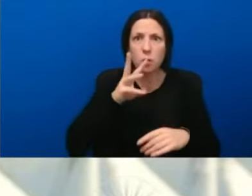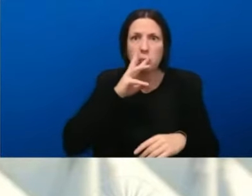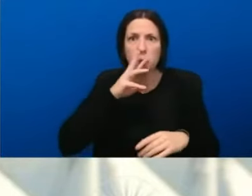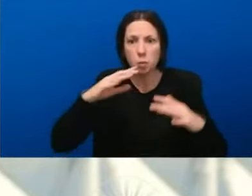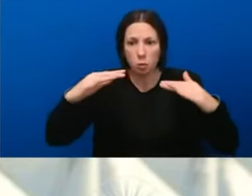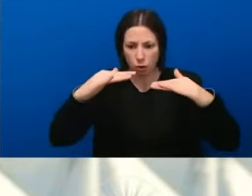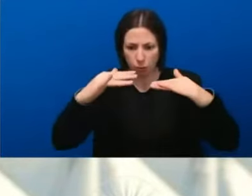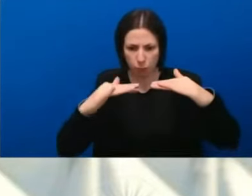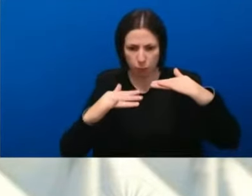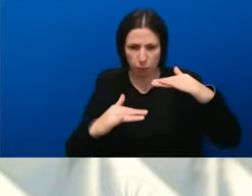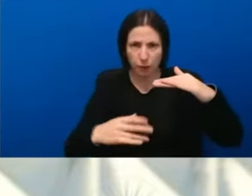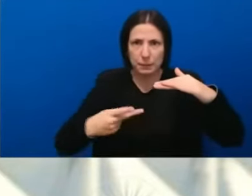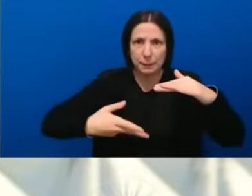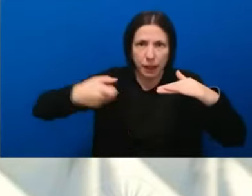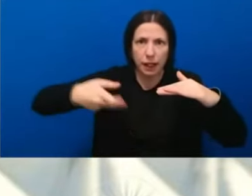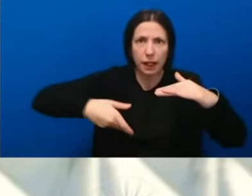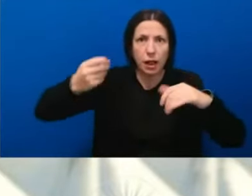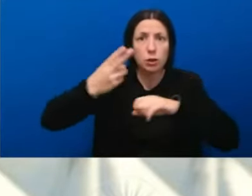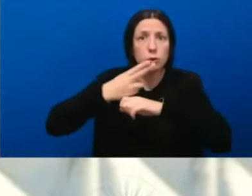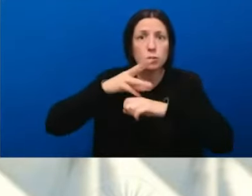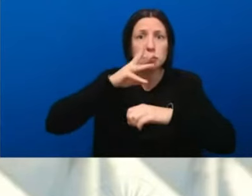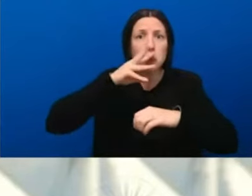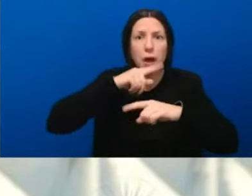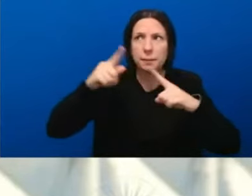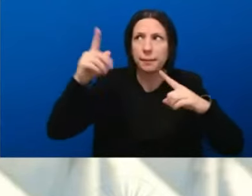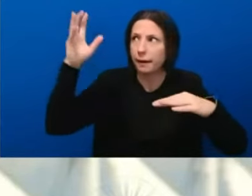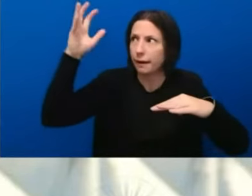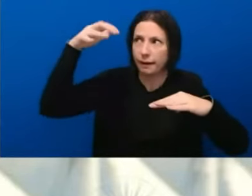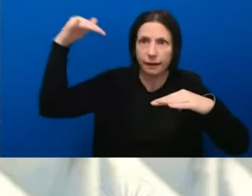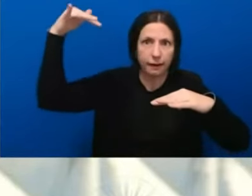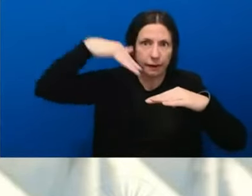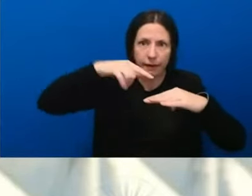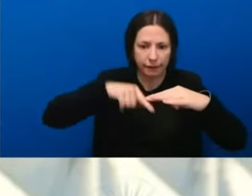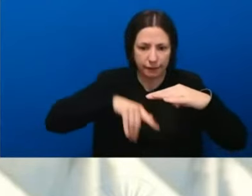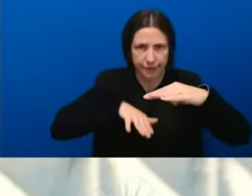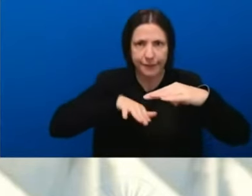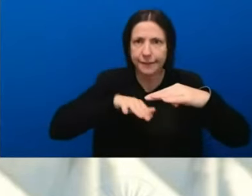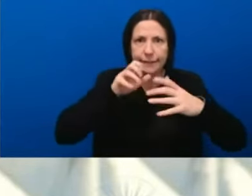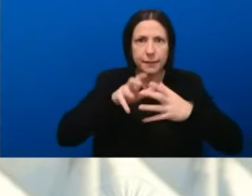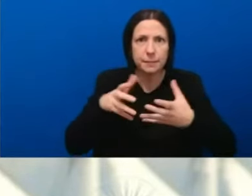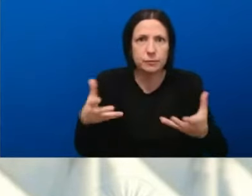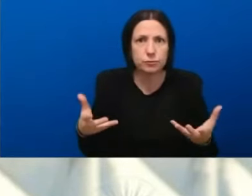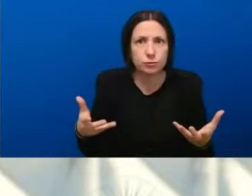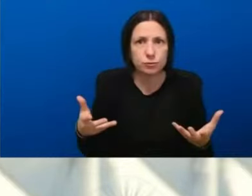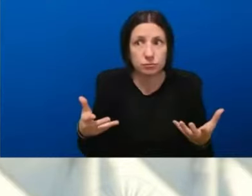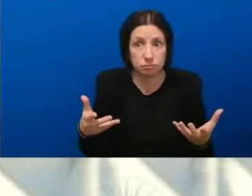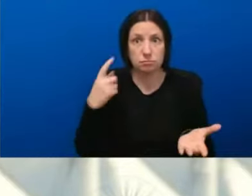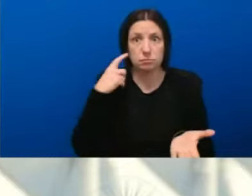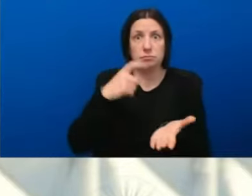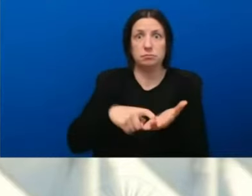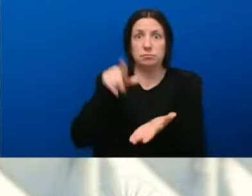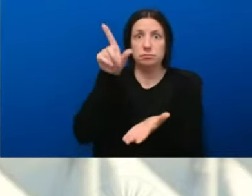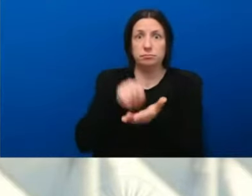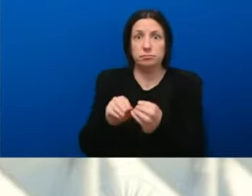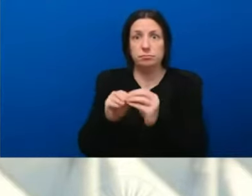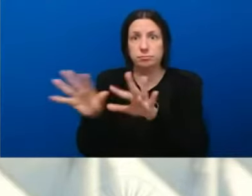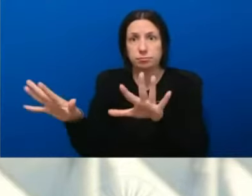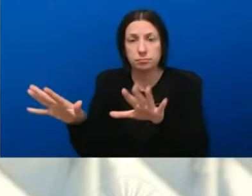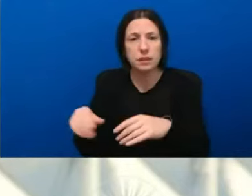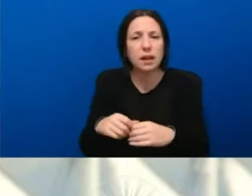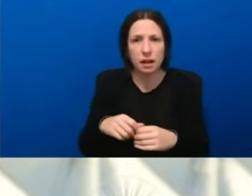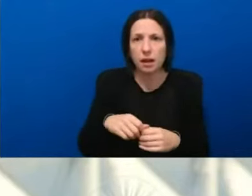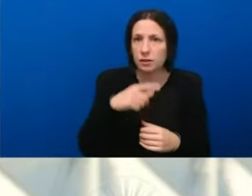aquifers and groundwater. More is being taken out than is going in. I'm just wondering and Minister Ralston, you mentioned this is not a BC problem.